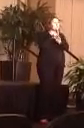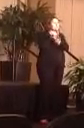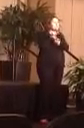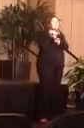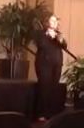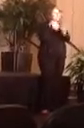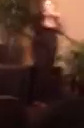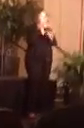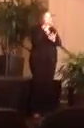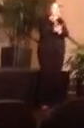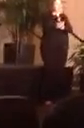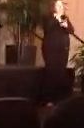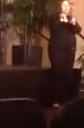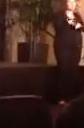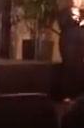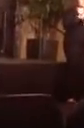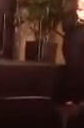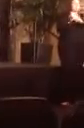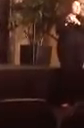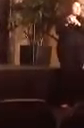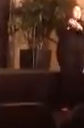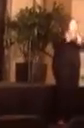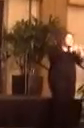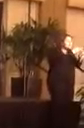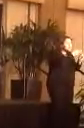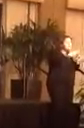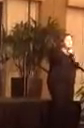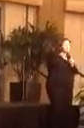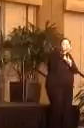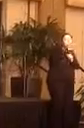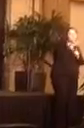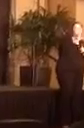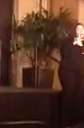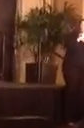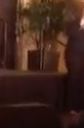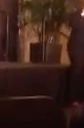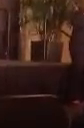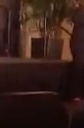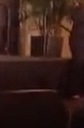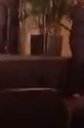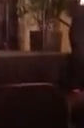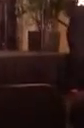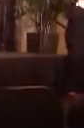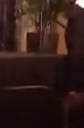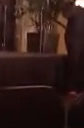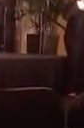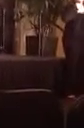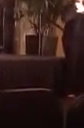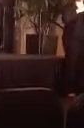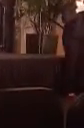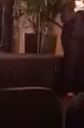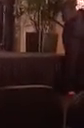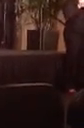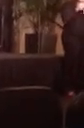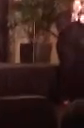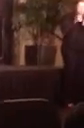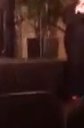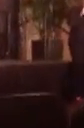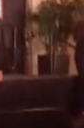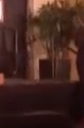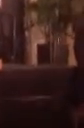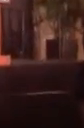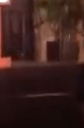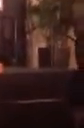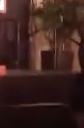media person and probably recruited all of you to like us on Facebook, or I don't know, follow us on Twitter. I always get that wrong. And